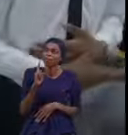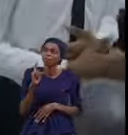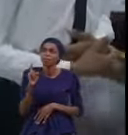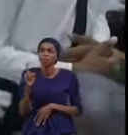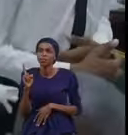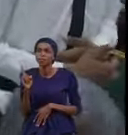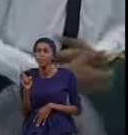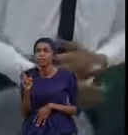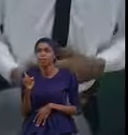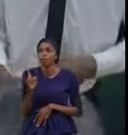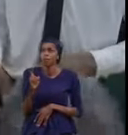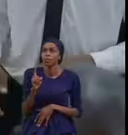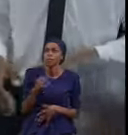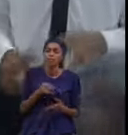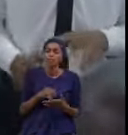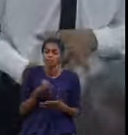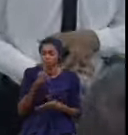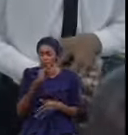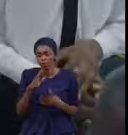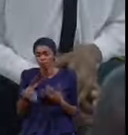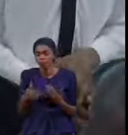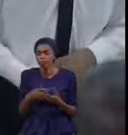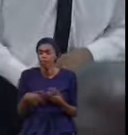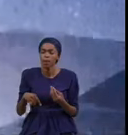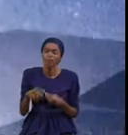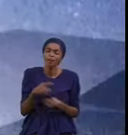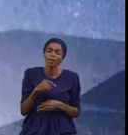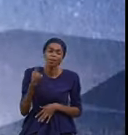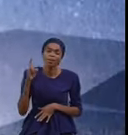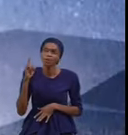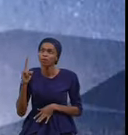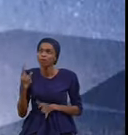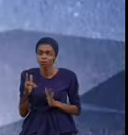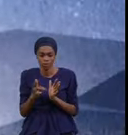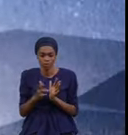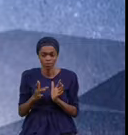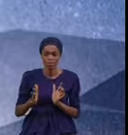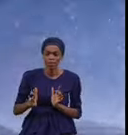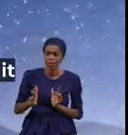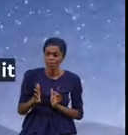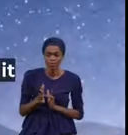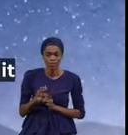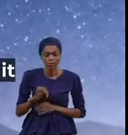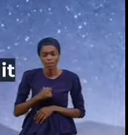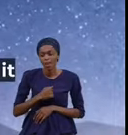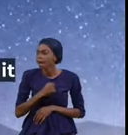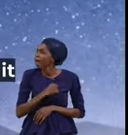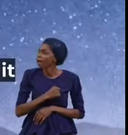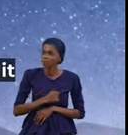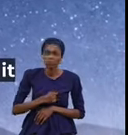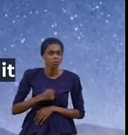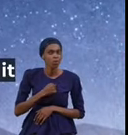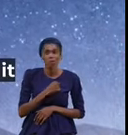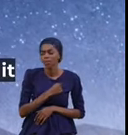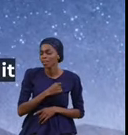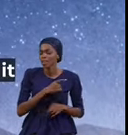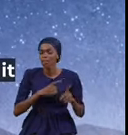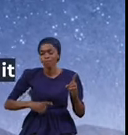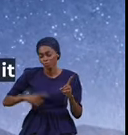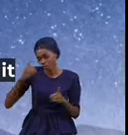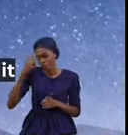you. It's all about you, Jesus. I'm sorry, Lord.